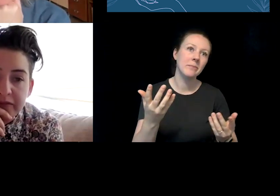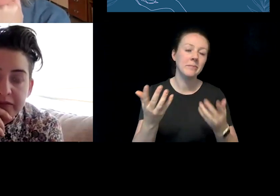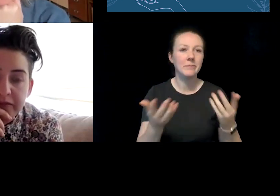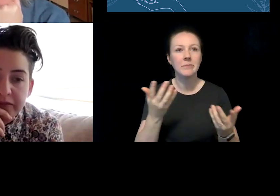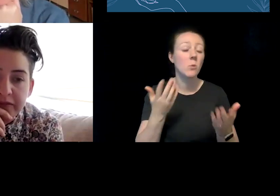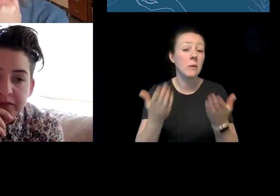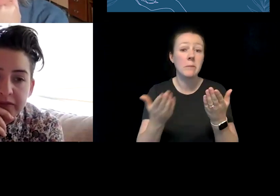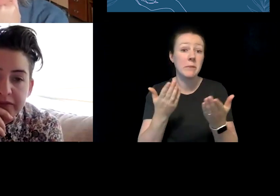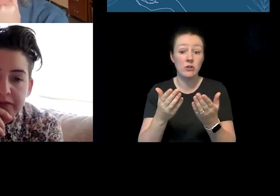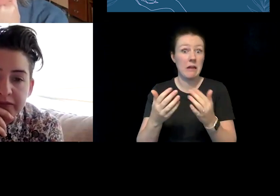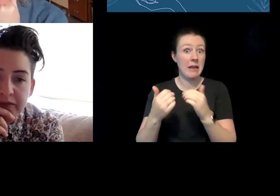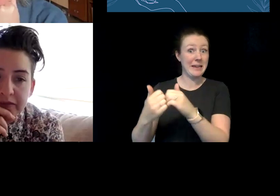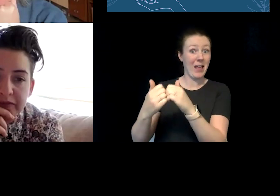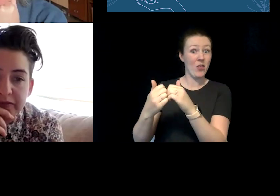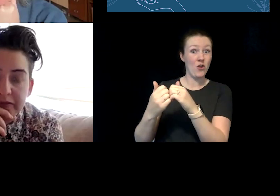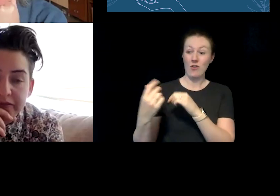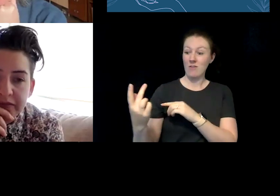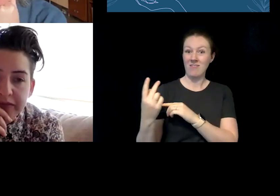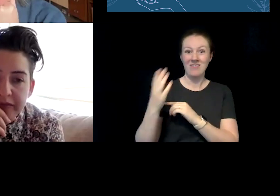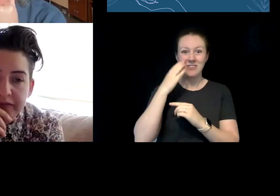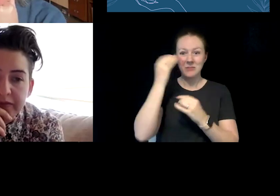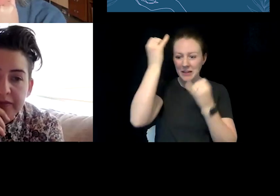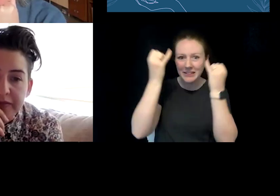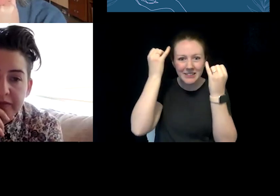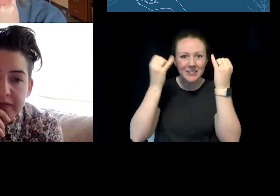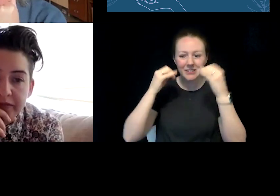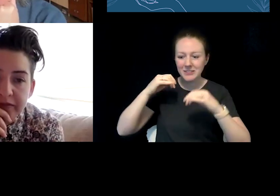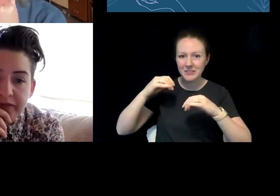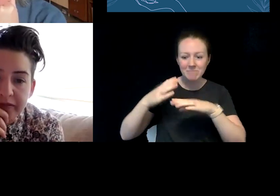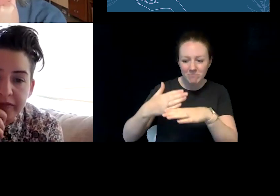that happens together, where ideas are shared and